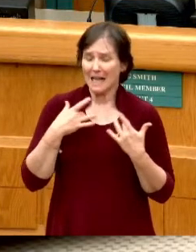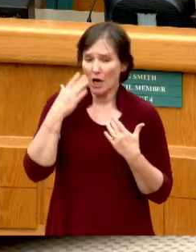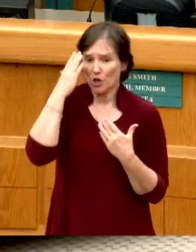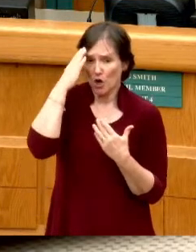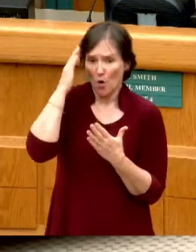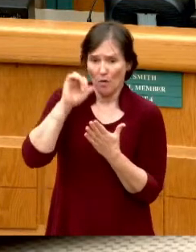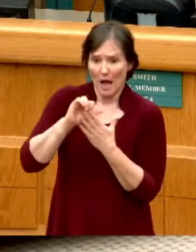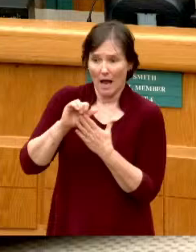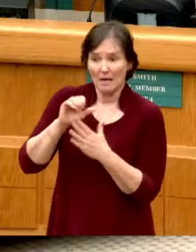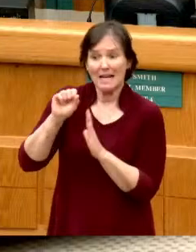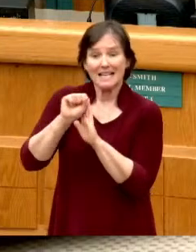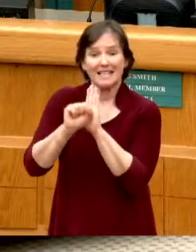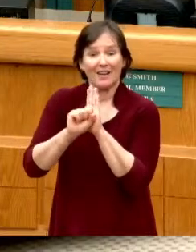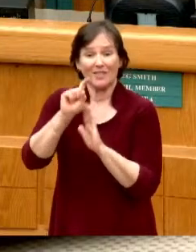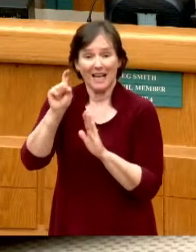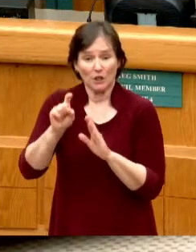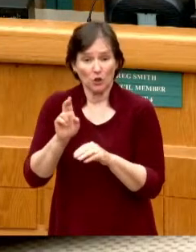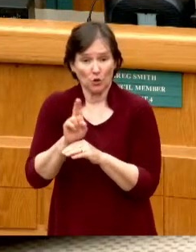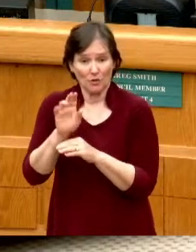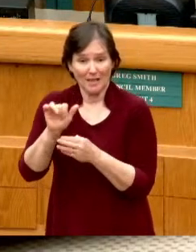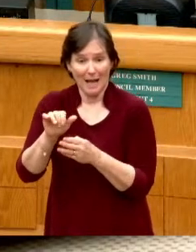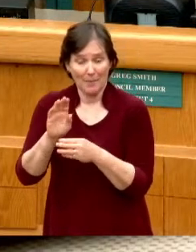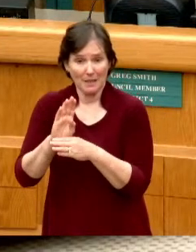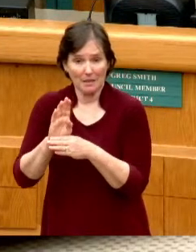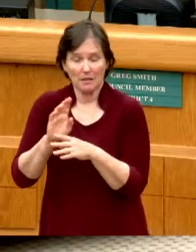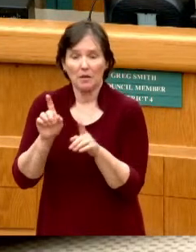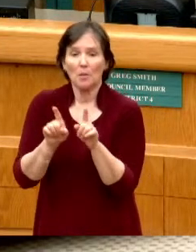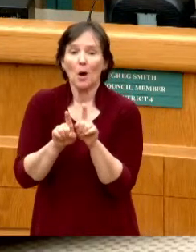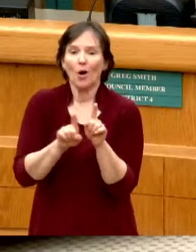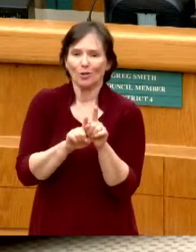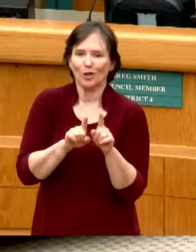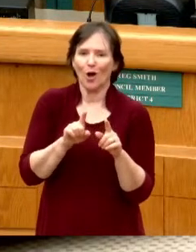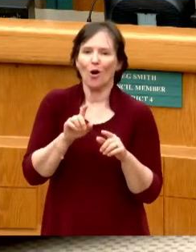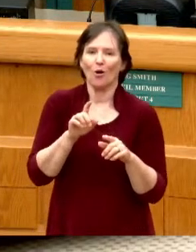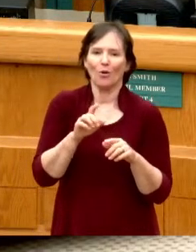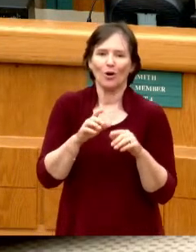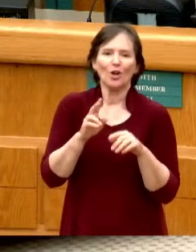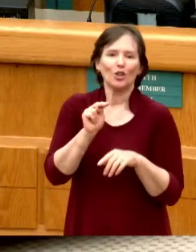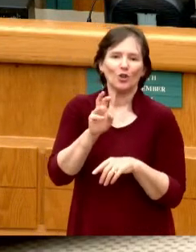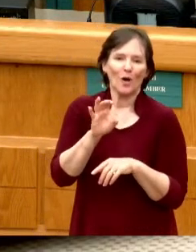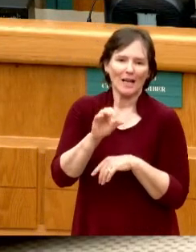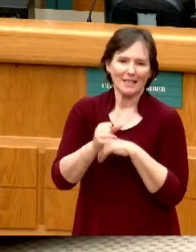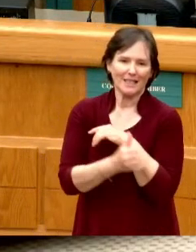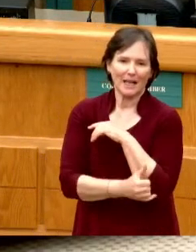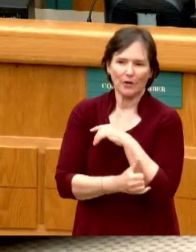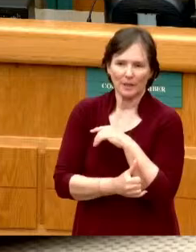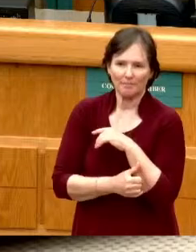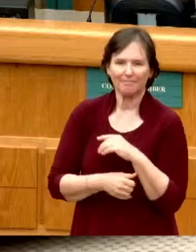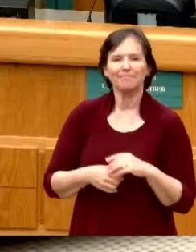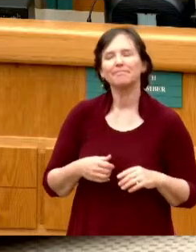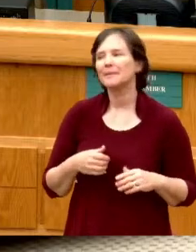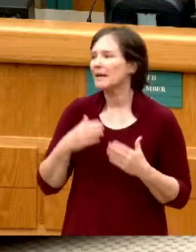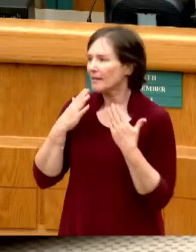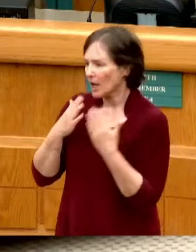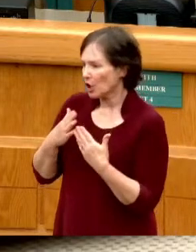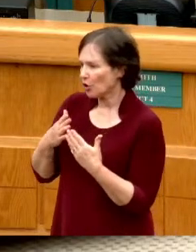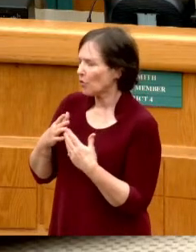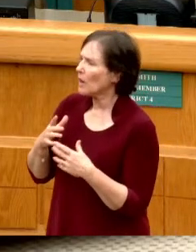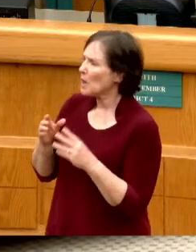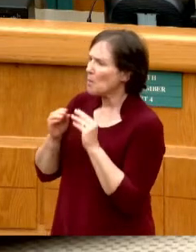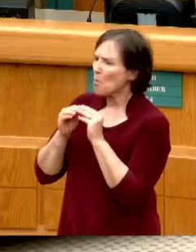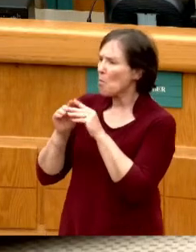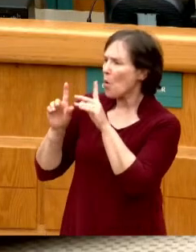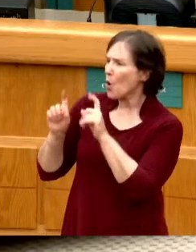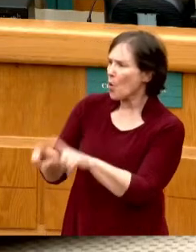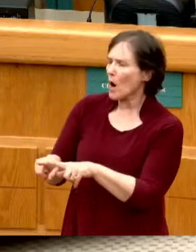Nueces County. And the other question coming from the December 4th meeting was that I think it came out that essentially the expenses from